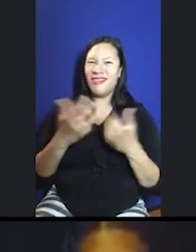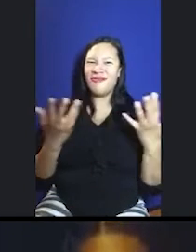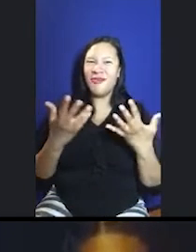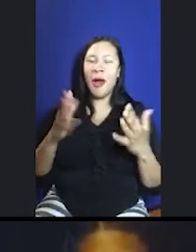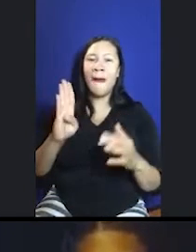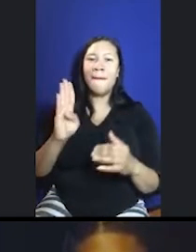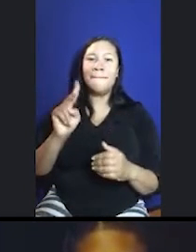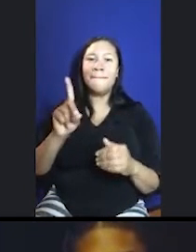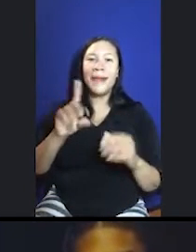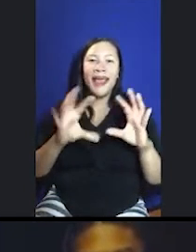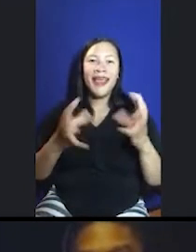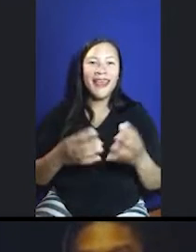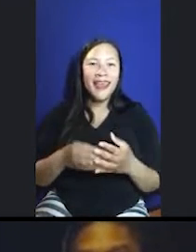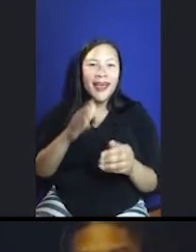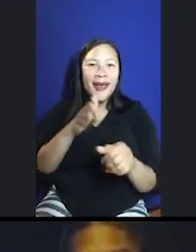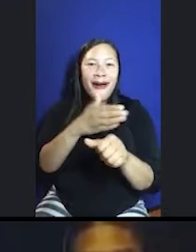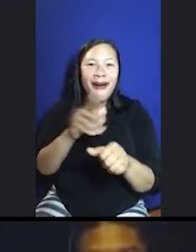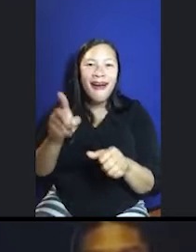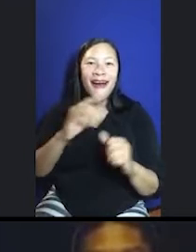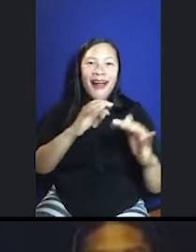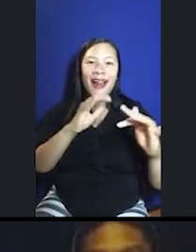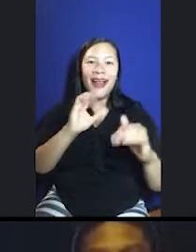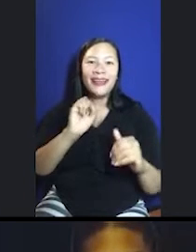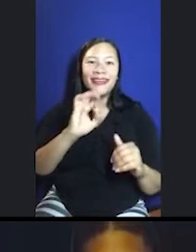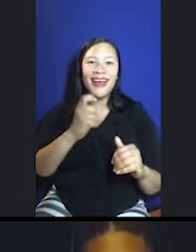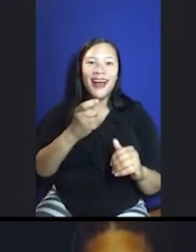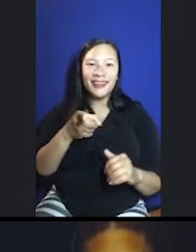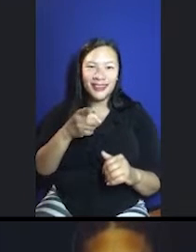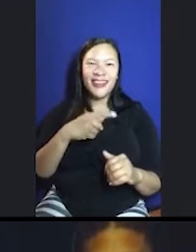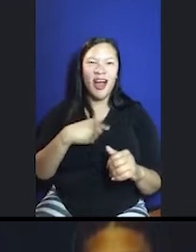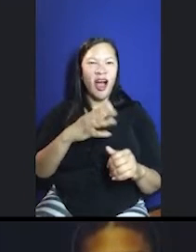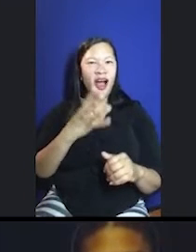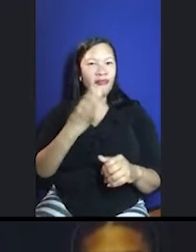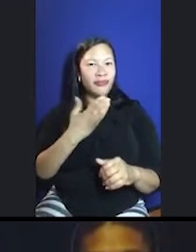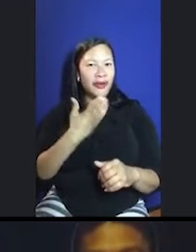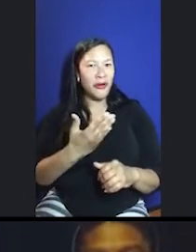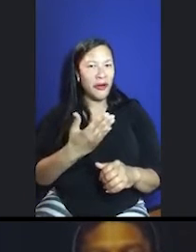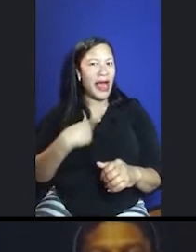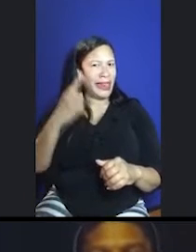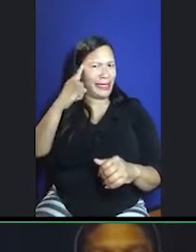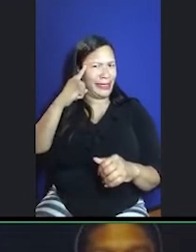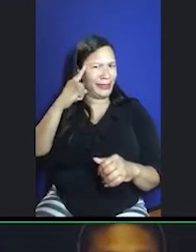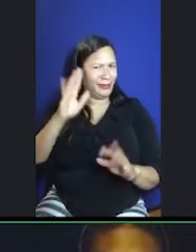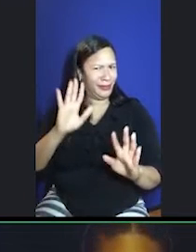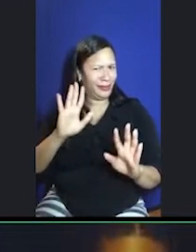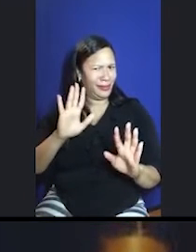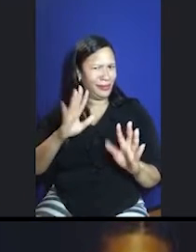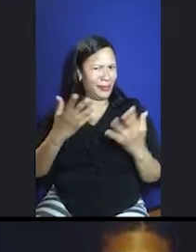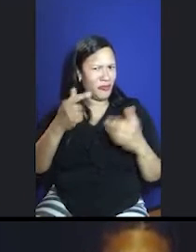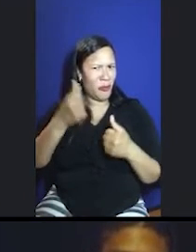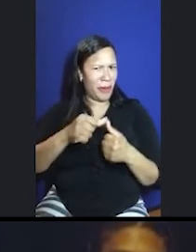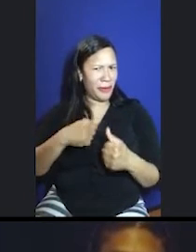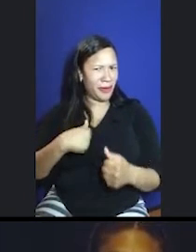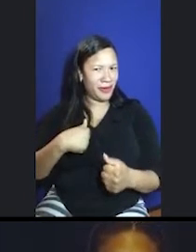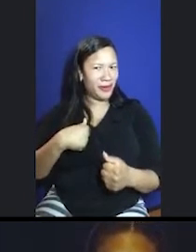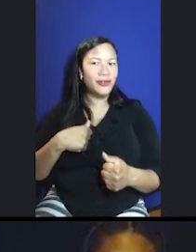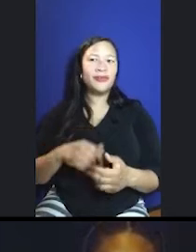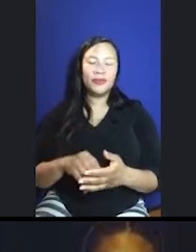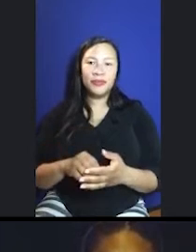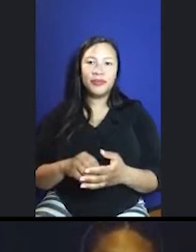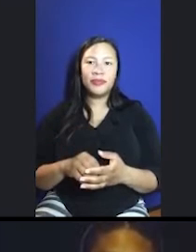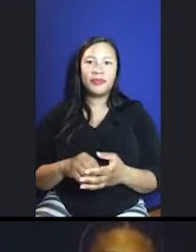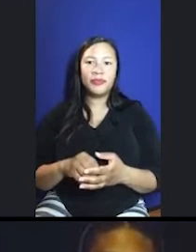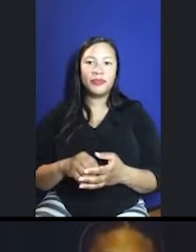We met, we would say, in band. He was a saxophone player, Oh shit. pretty good to my memory. Probably stayed in first chair.